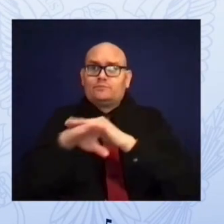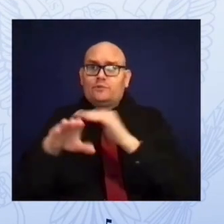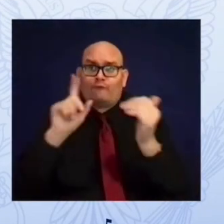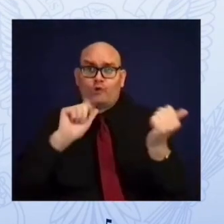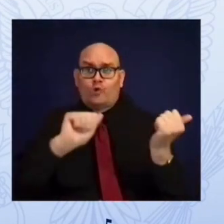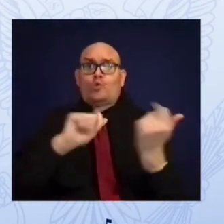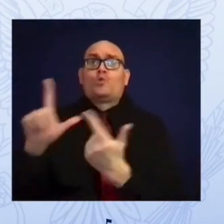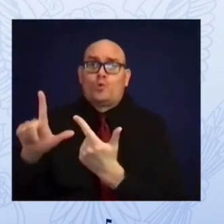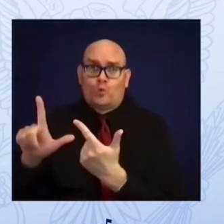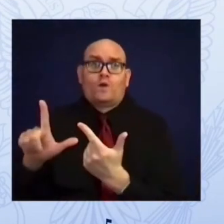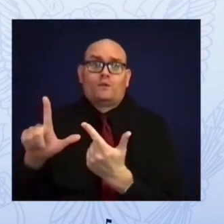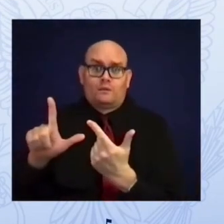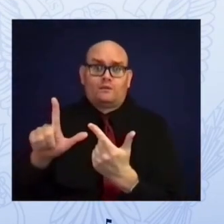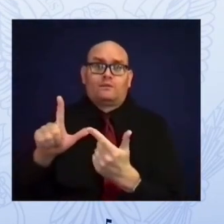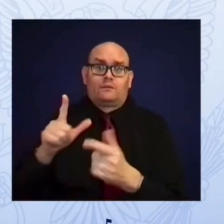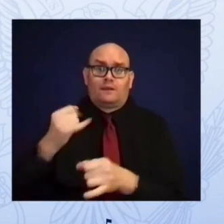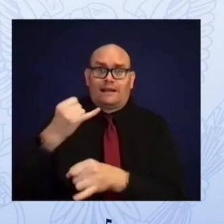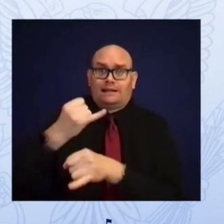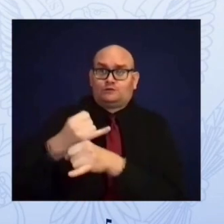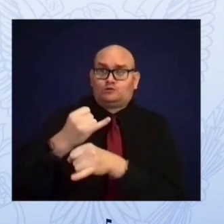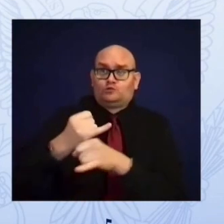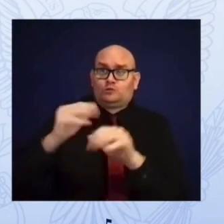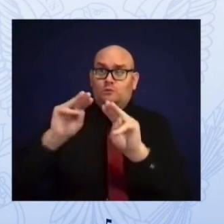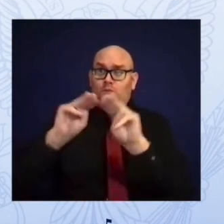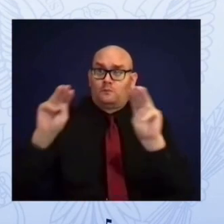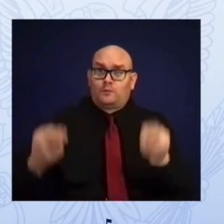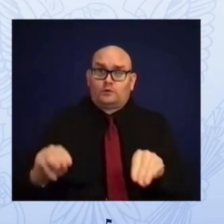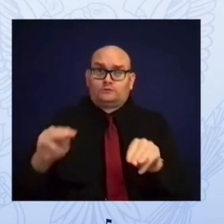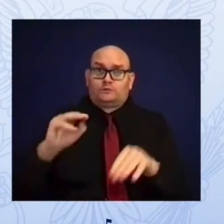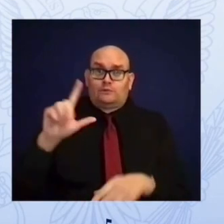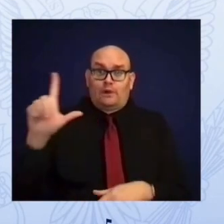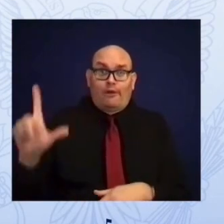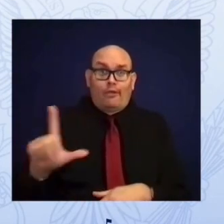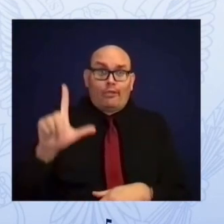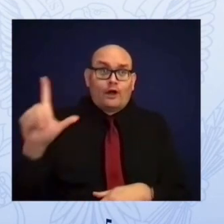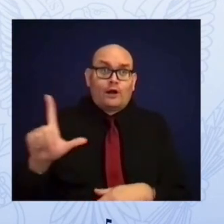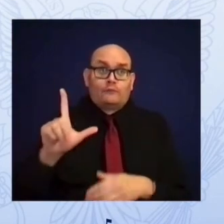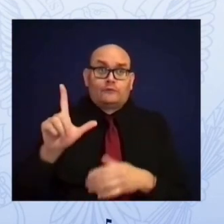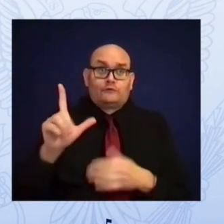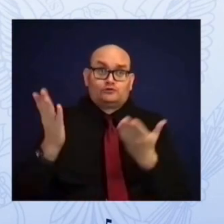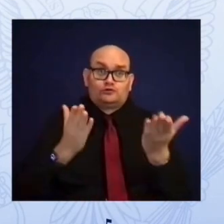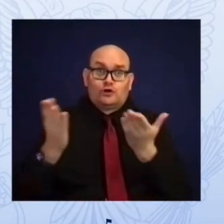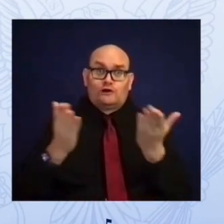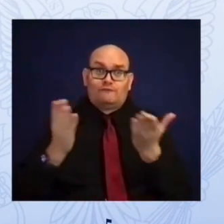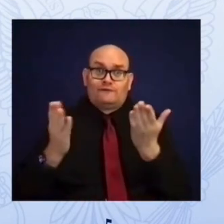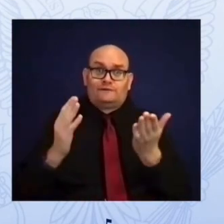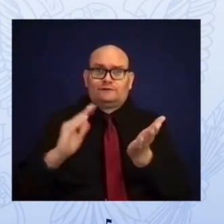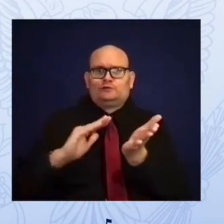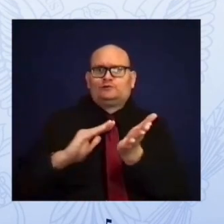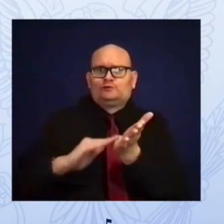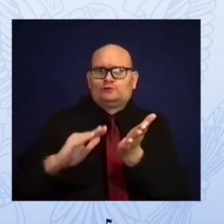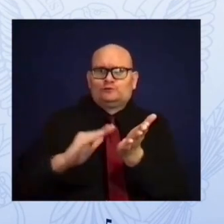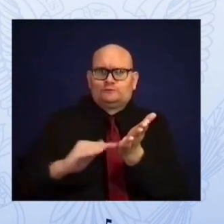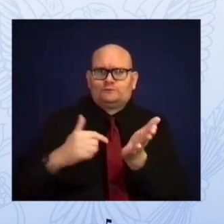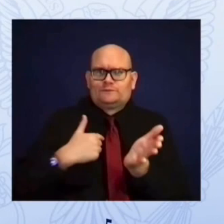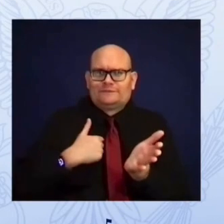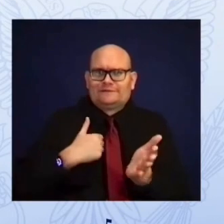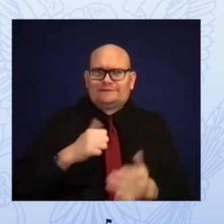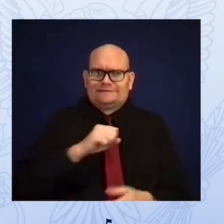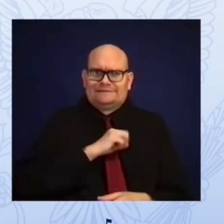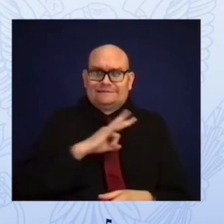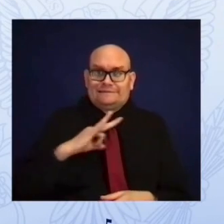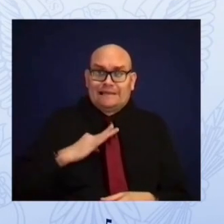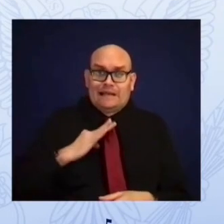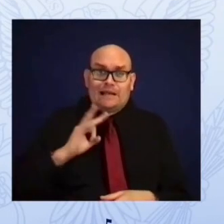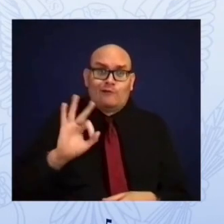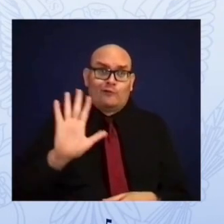Services staff for all the work they've done to make these awards possible. So hello everyone and